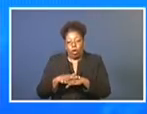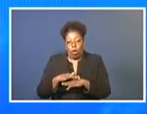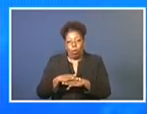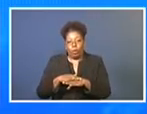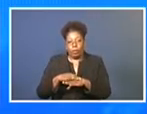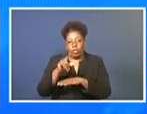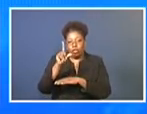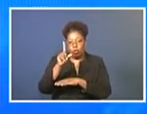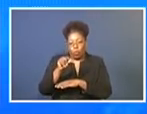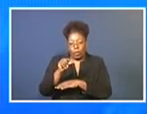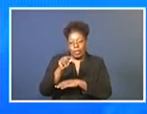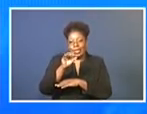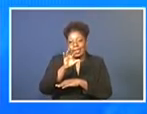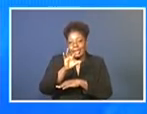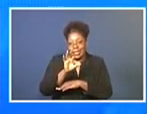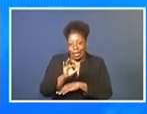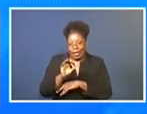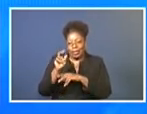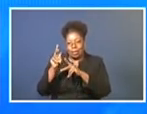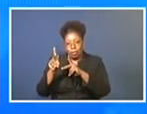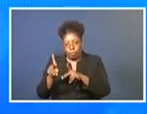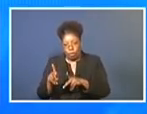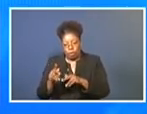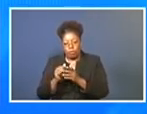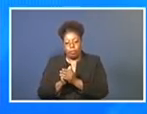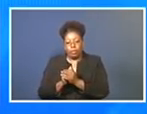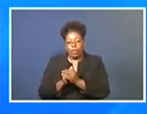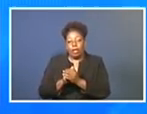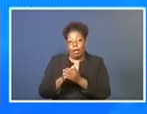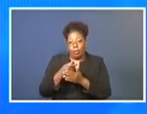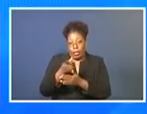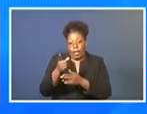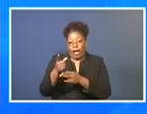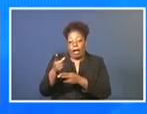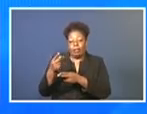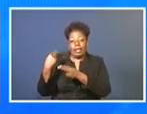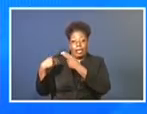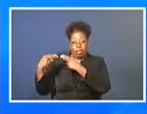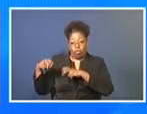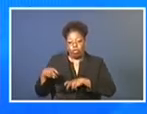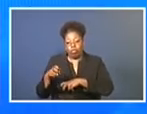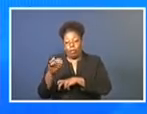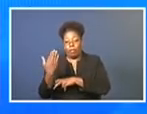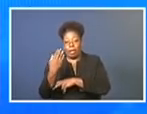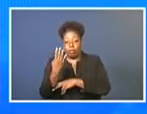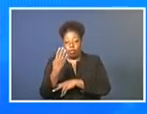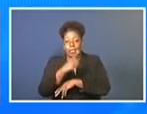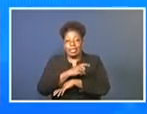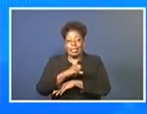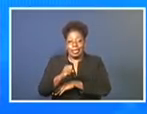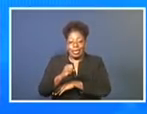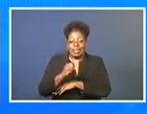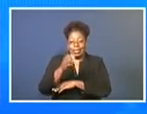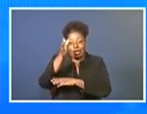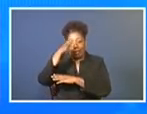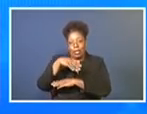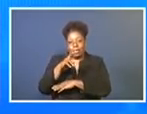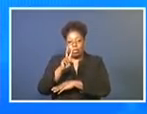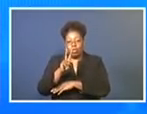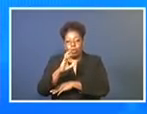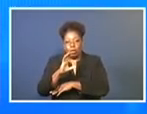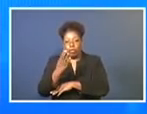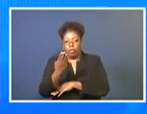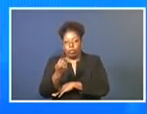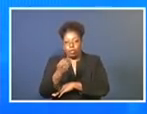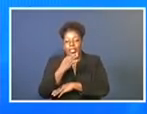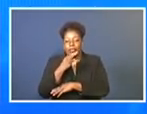locations of 29 cases. 30 cases have a history of travel within the last 14 days. Males account for 214